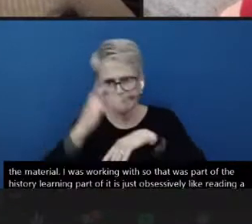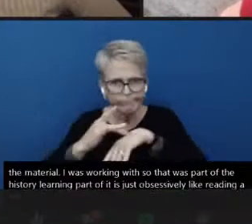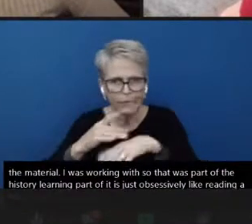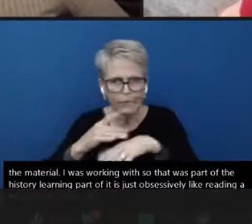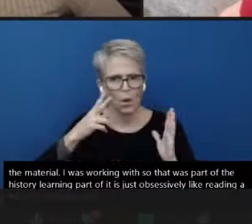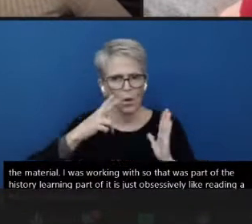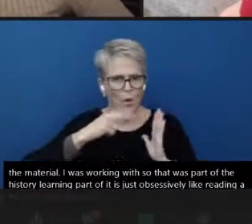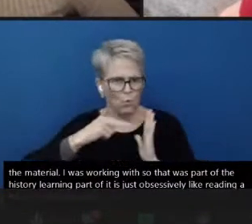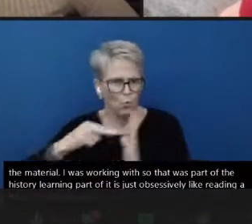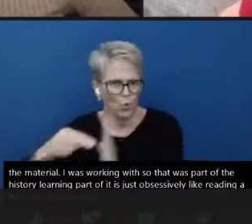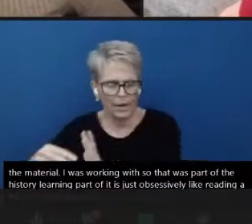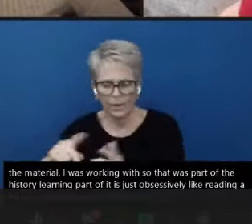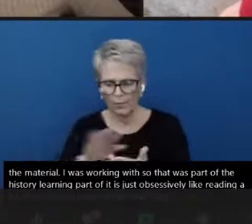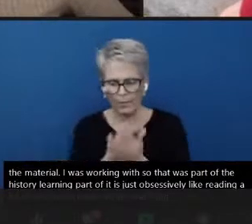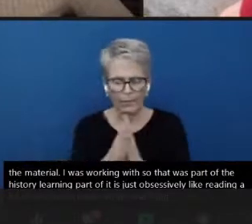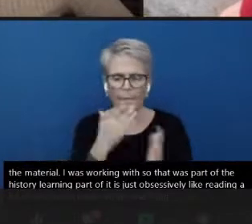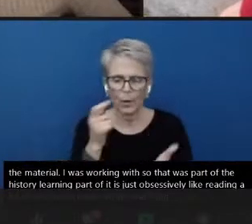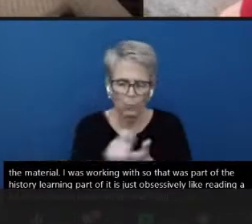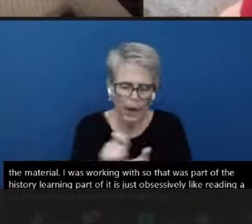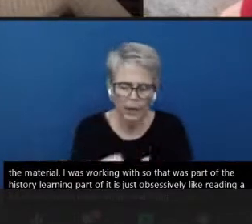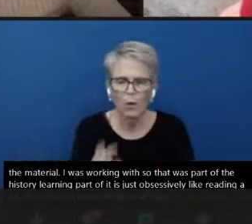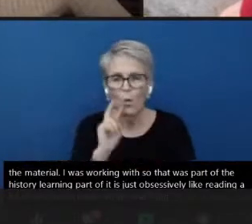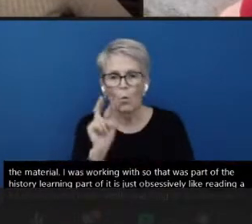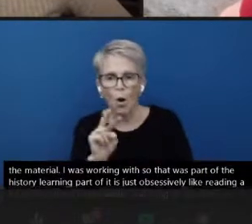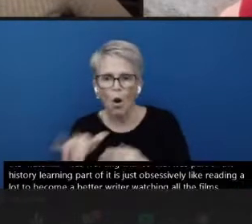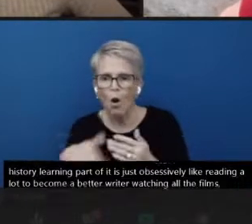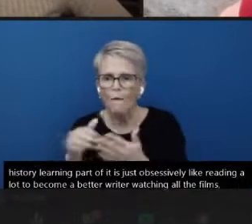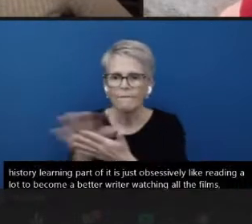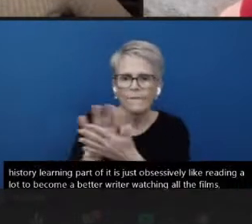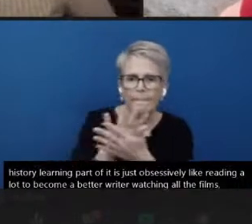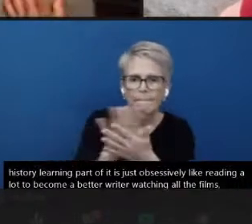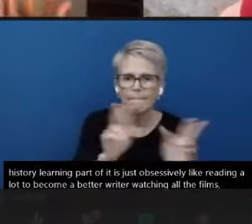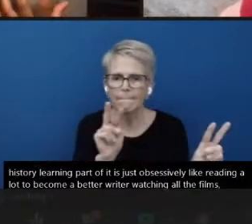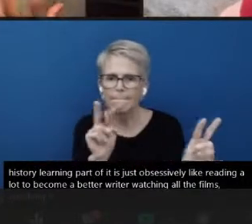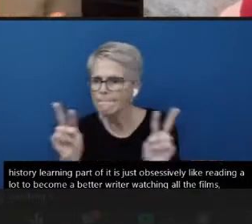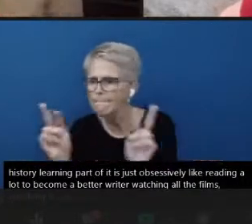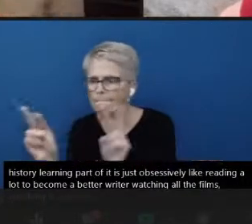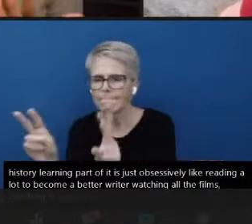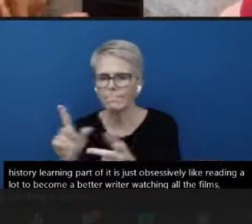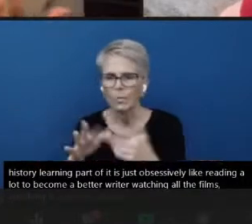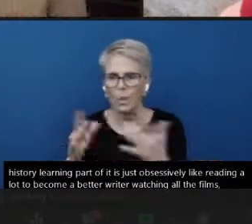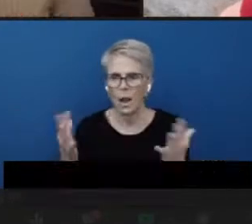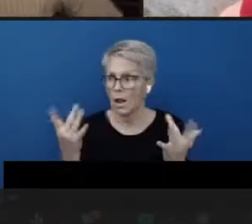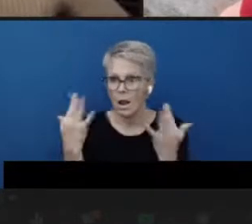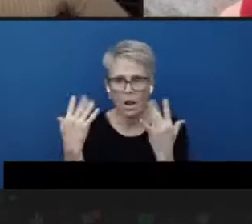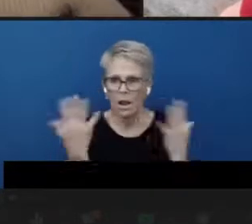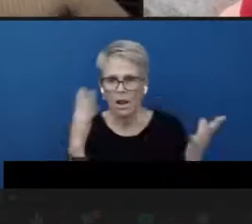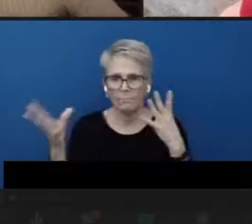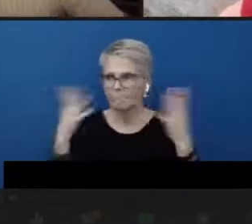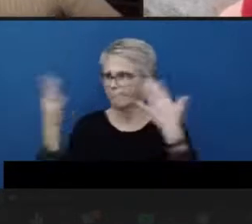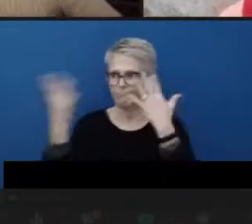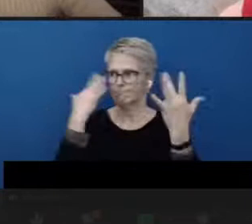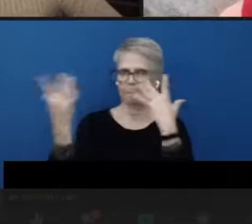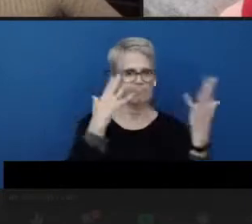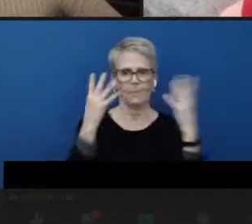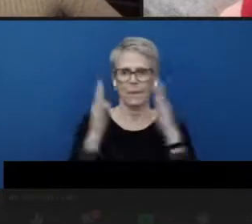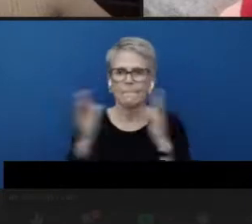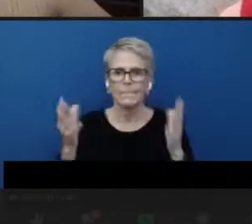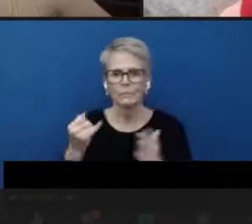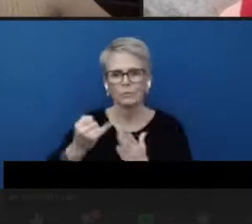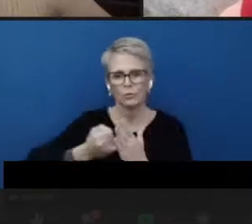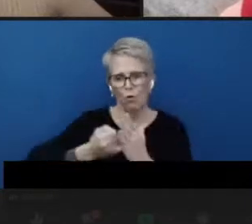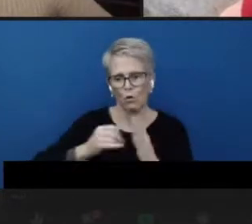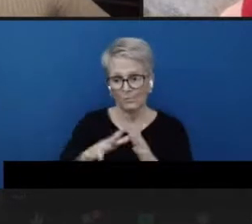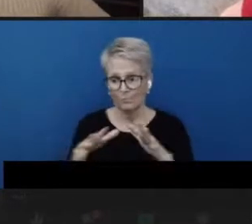become a better writer, watching all the films, watching, consuming, experiencing as much art as I can.